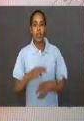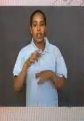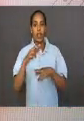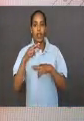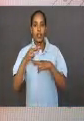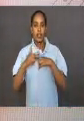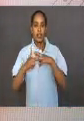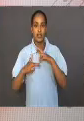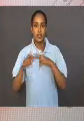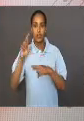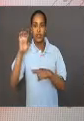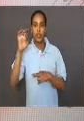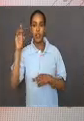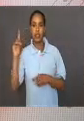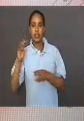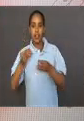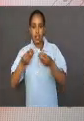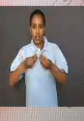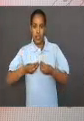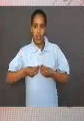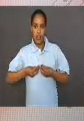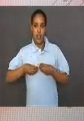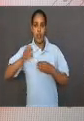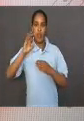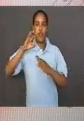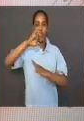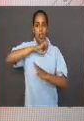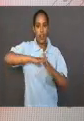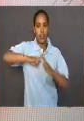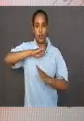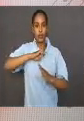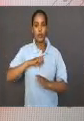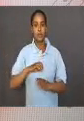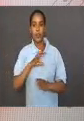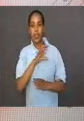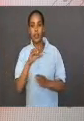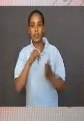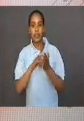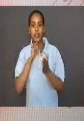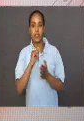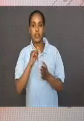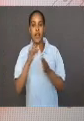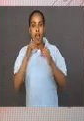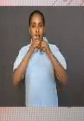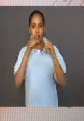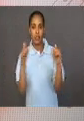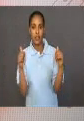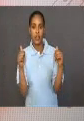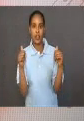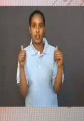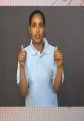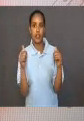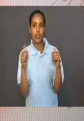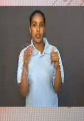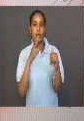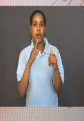Reduction is the gain of electrons, and it is identified